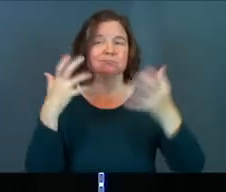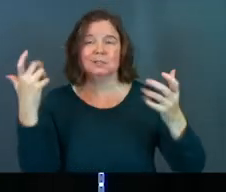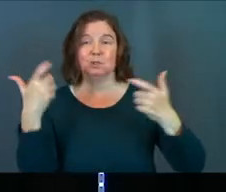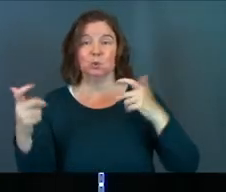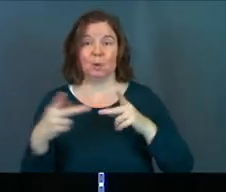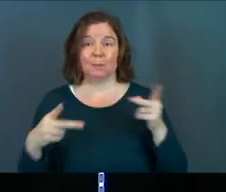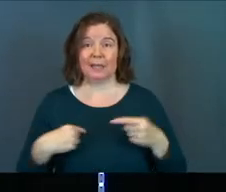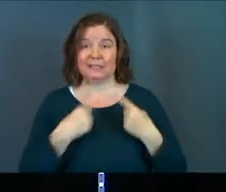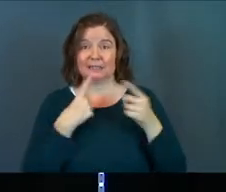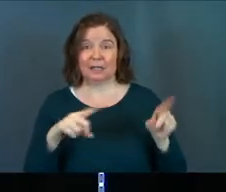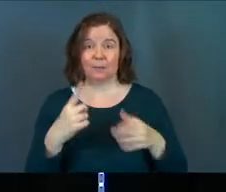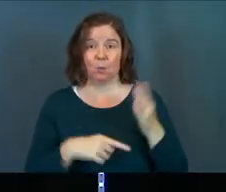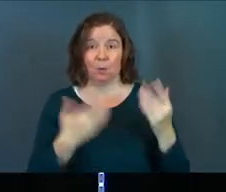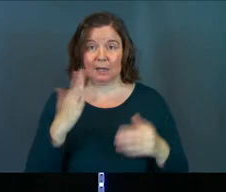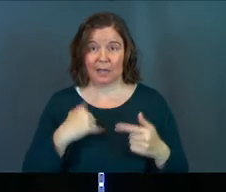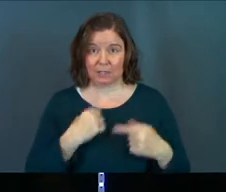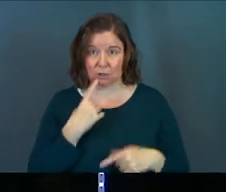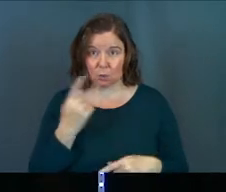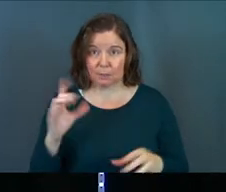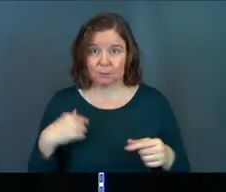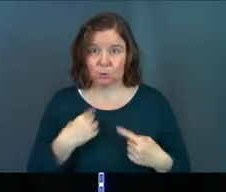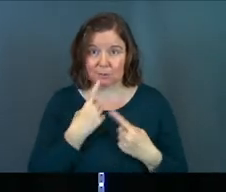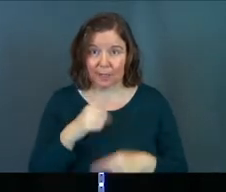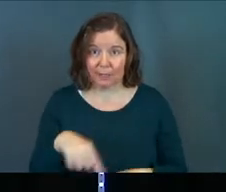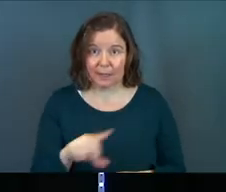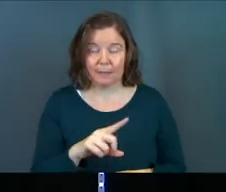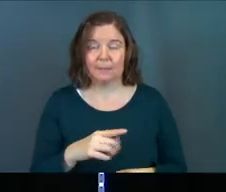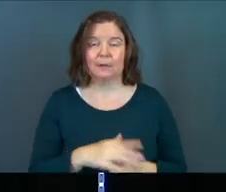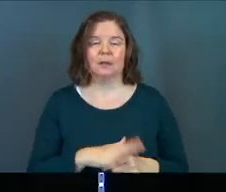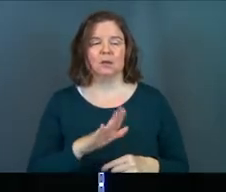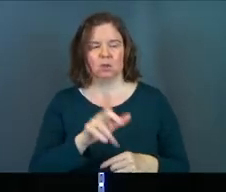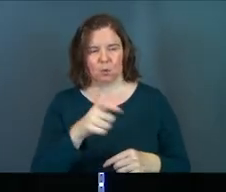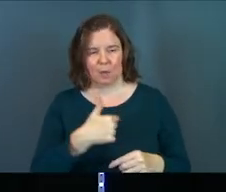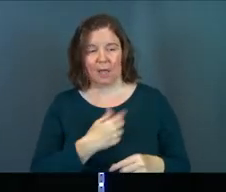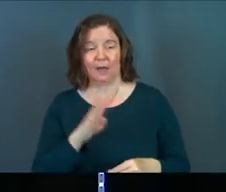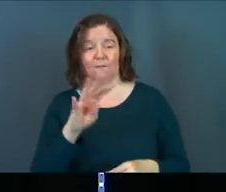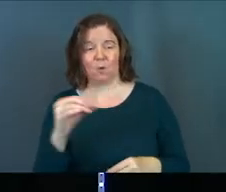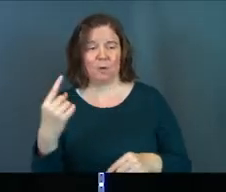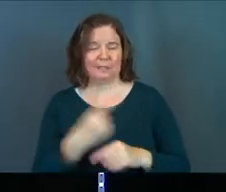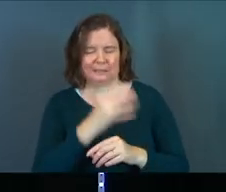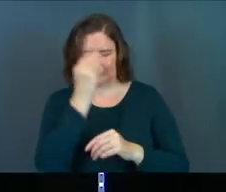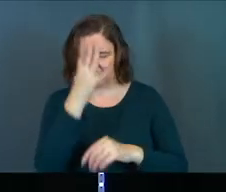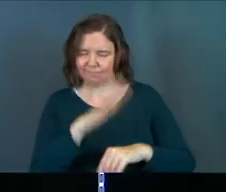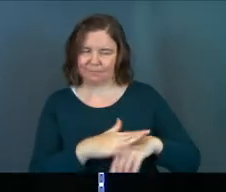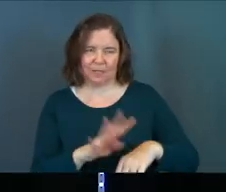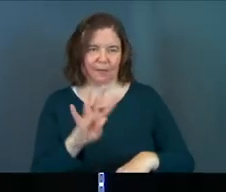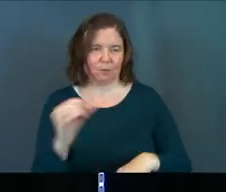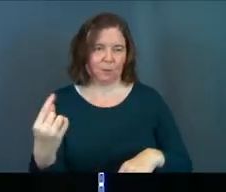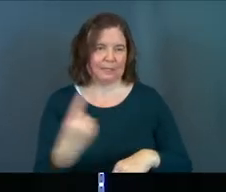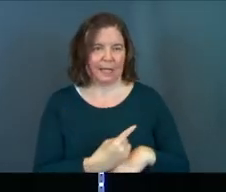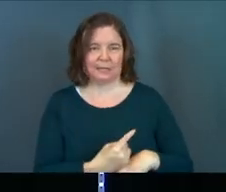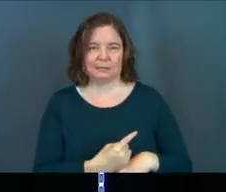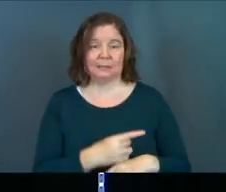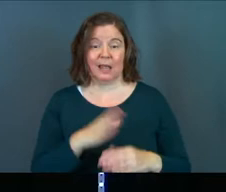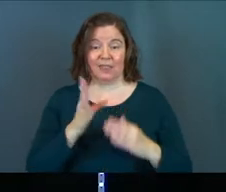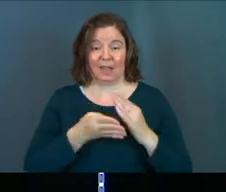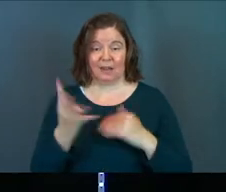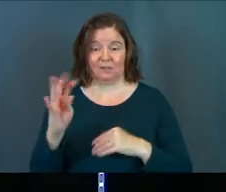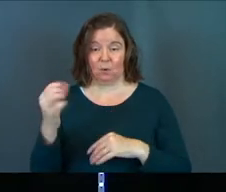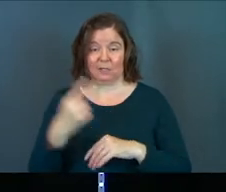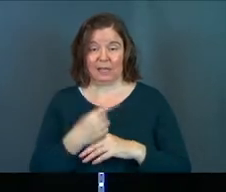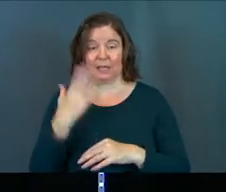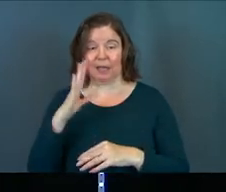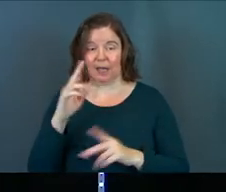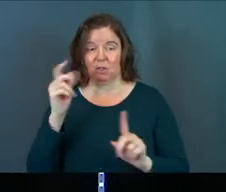place. He's telling them what God has told him to tell them. And he's basically saying, hey, you guys got 40 days. Just want to let you know you got 40 days. And at the end of the 40